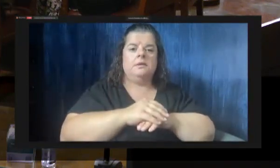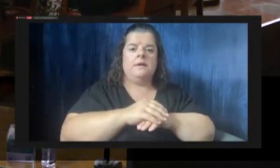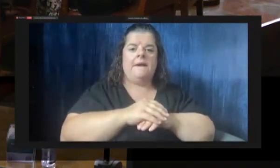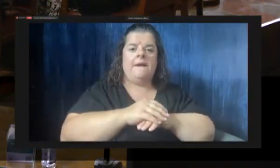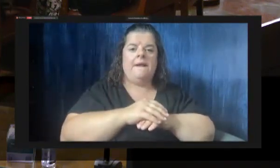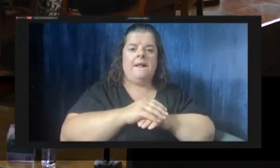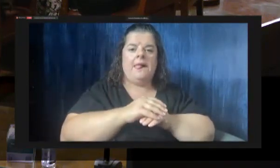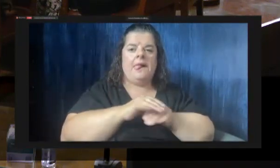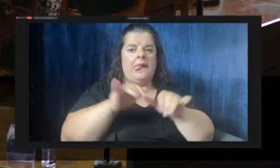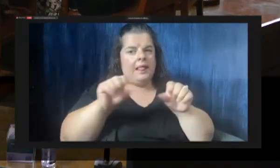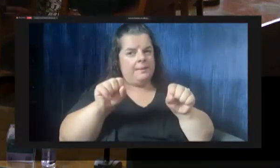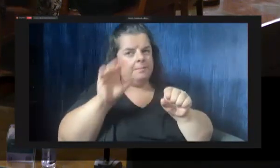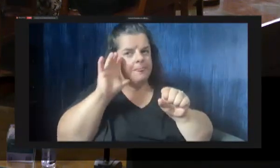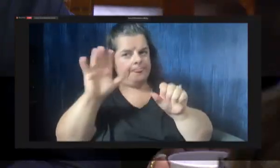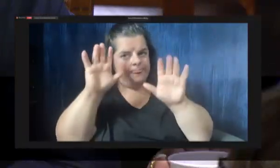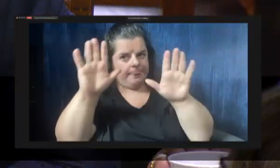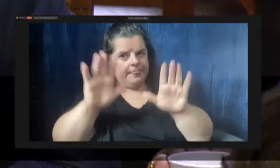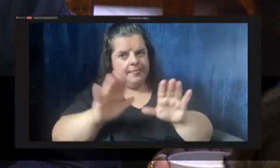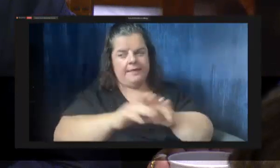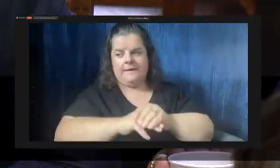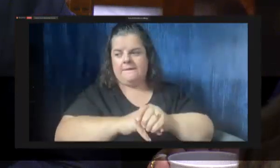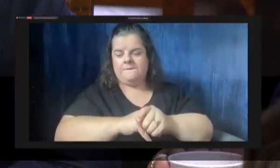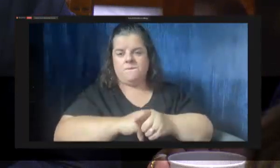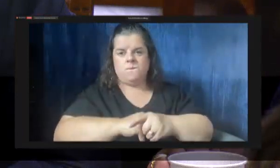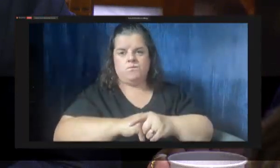Yeah, that'd be great.